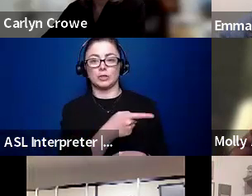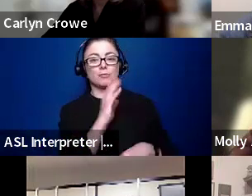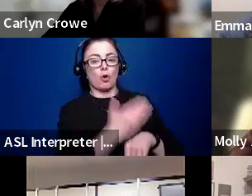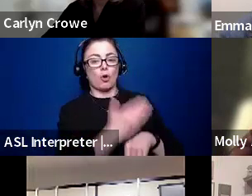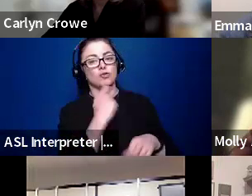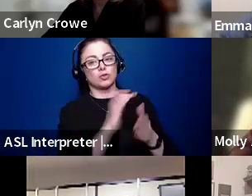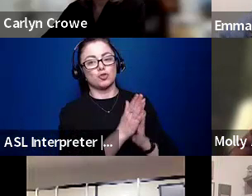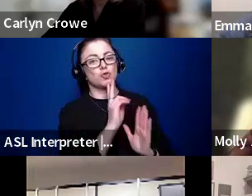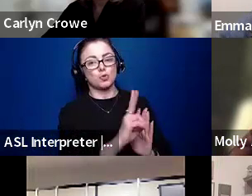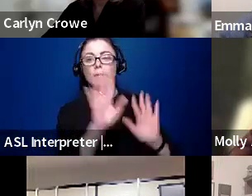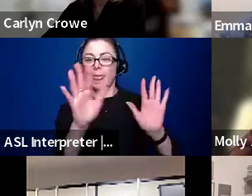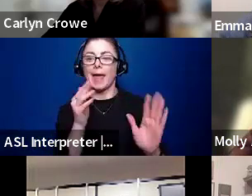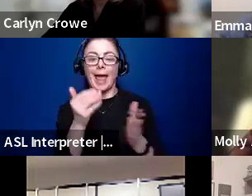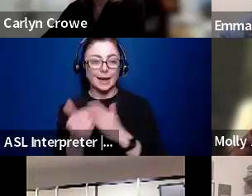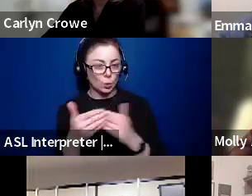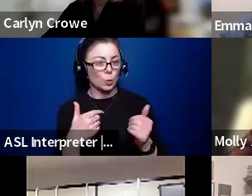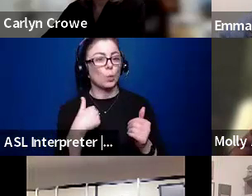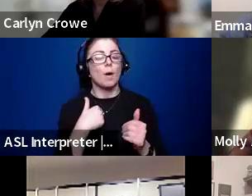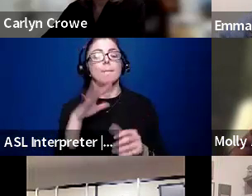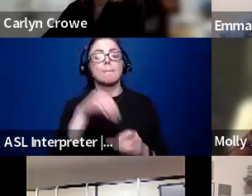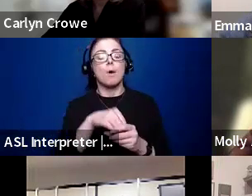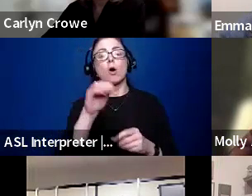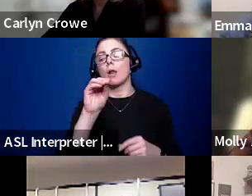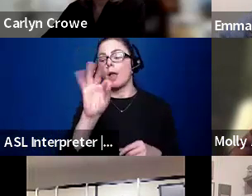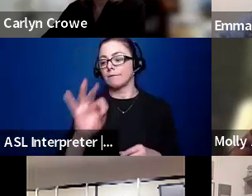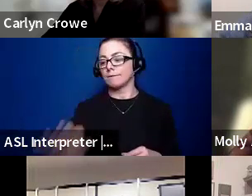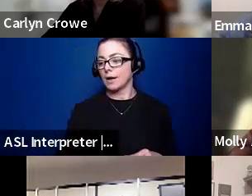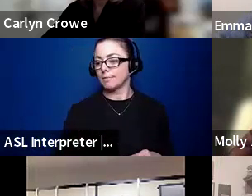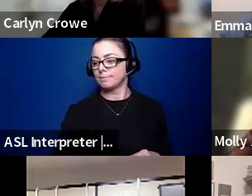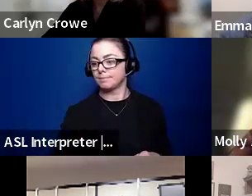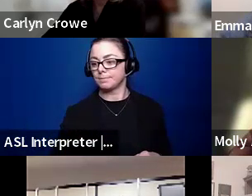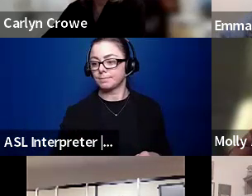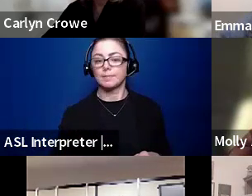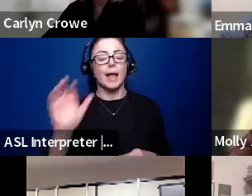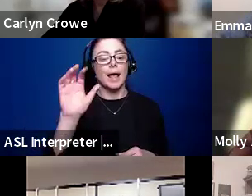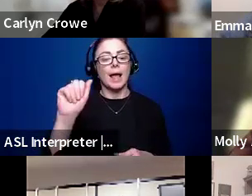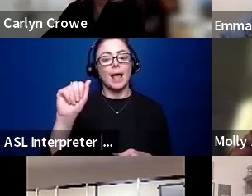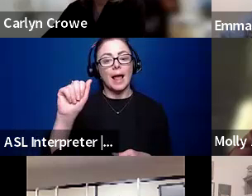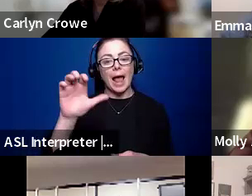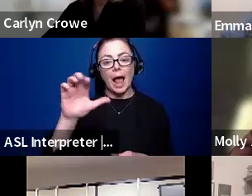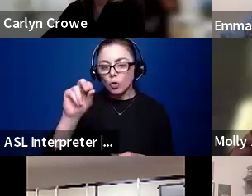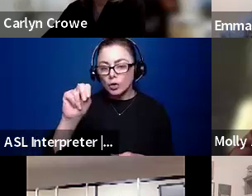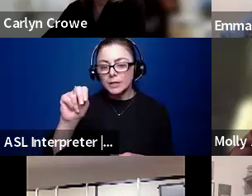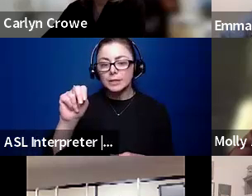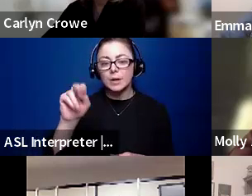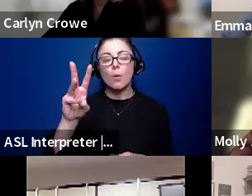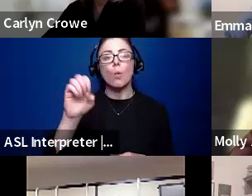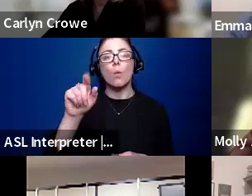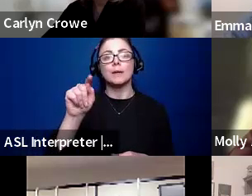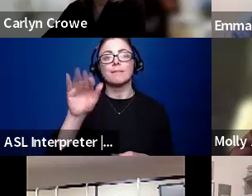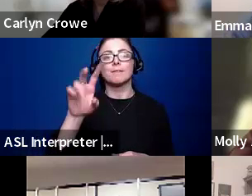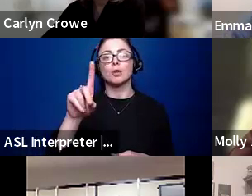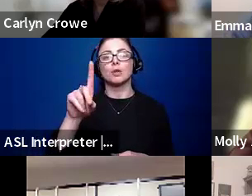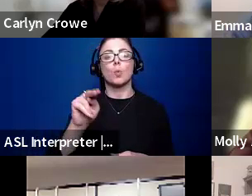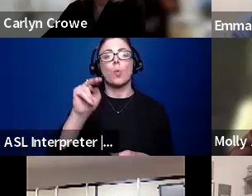Anywho, so I am a part of the Akron-Westfield School District in Northwest Iowa. And I guess,